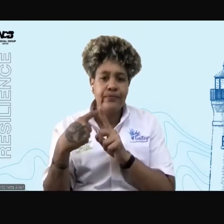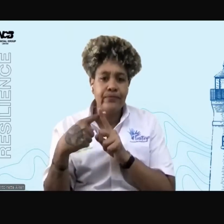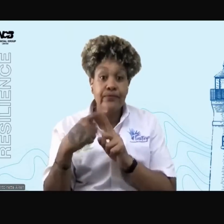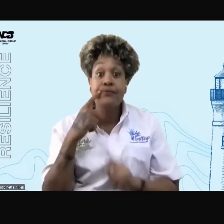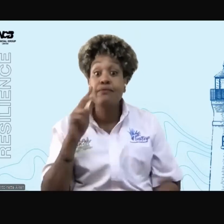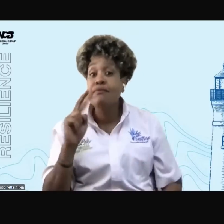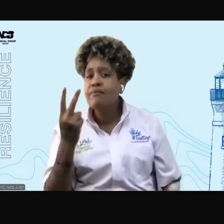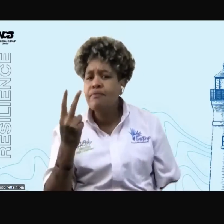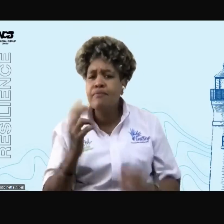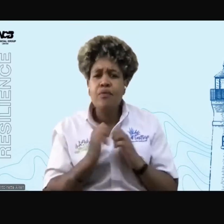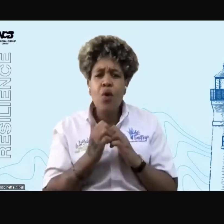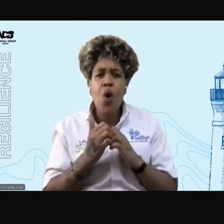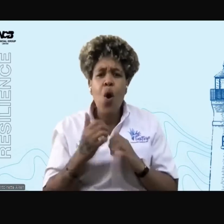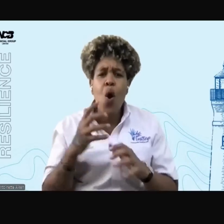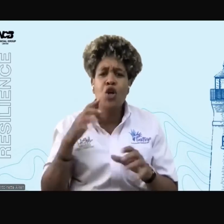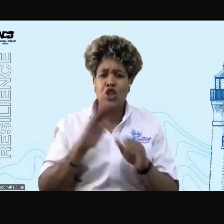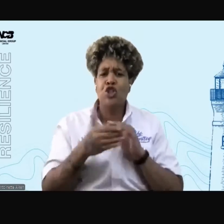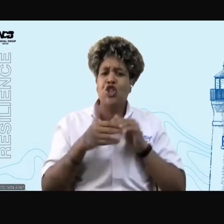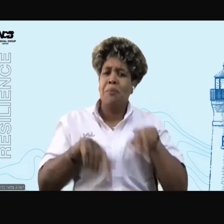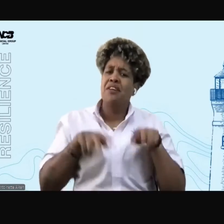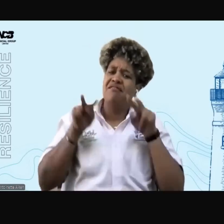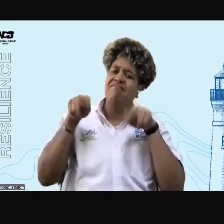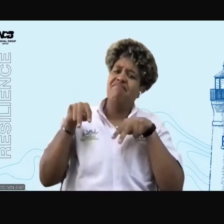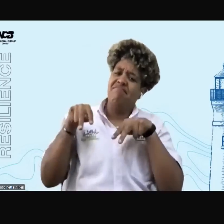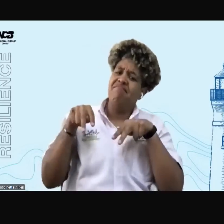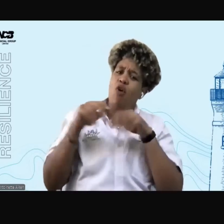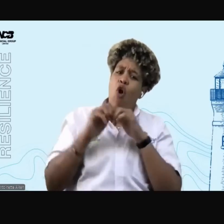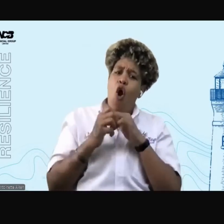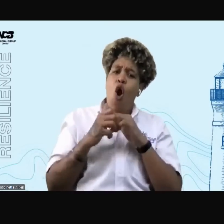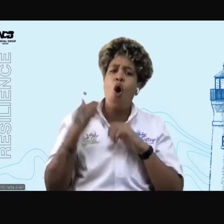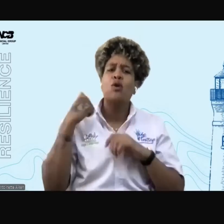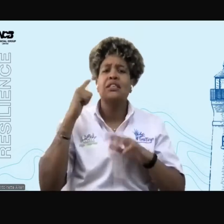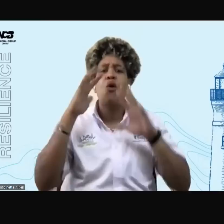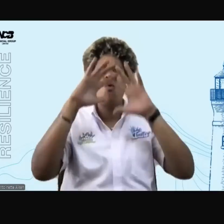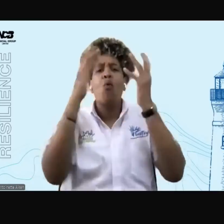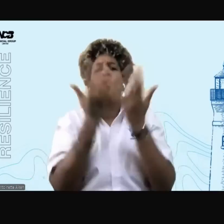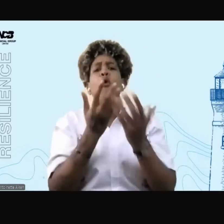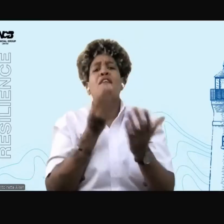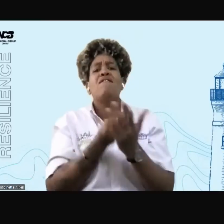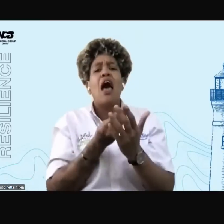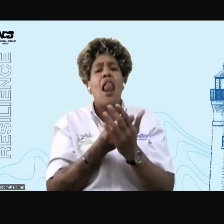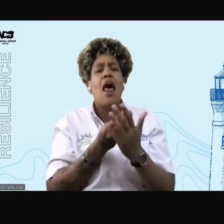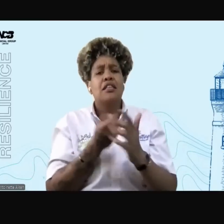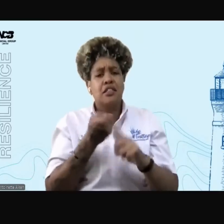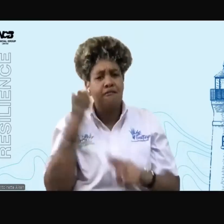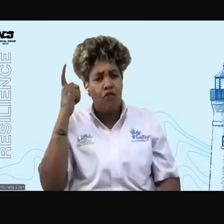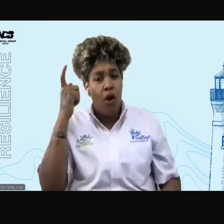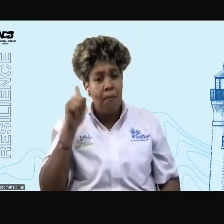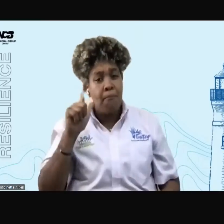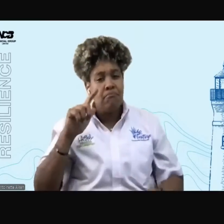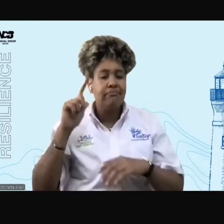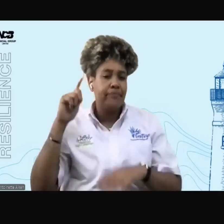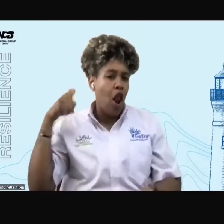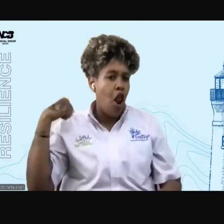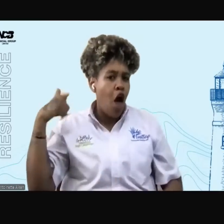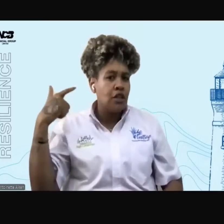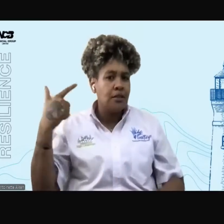Secondly, how do insiders see us? Let's talk about World Finance out of London.